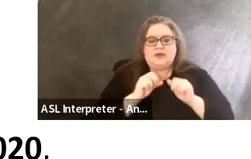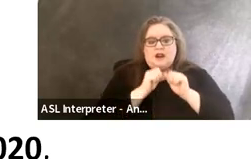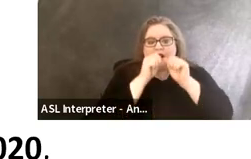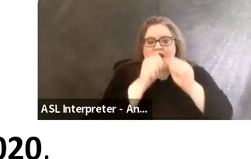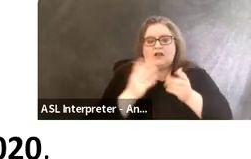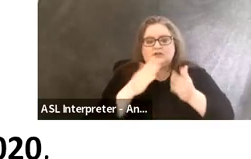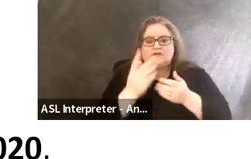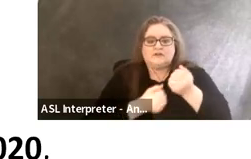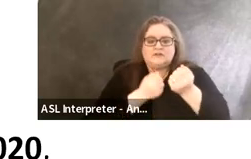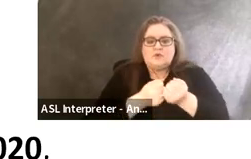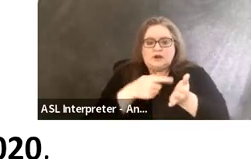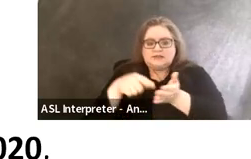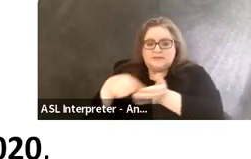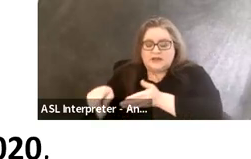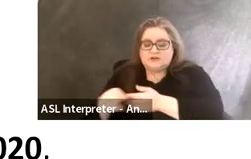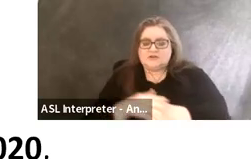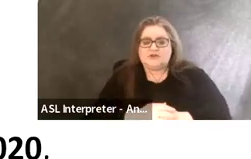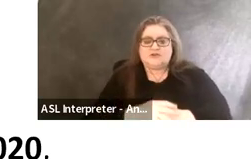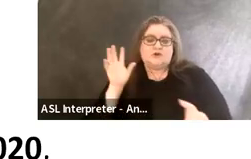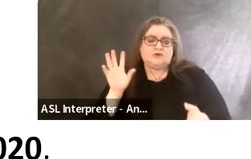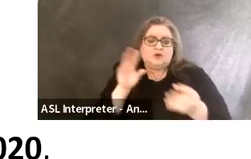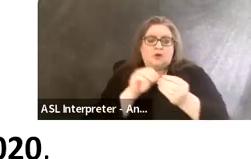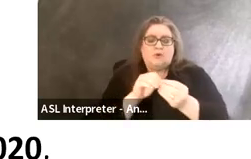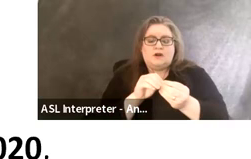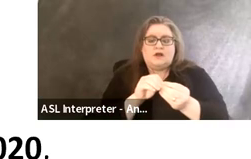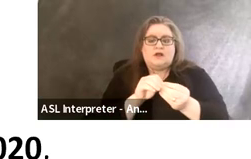and support expenditures total